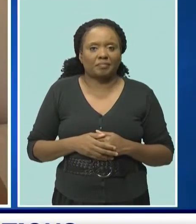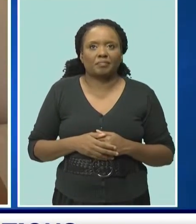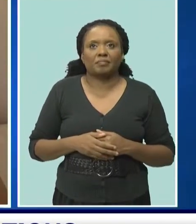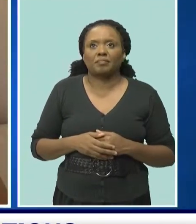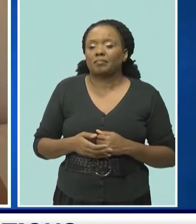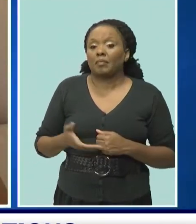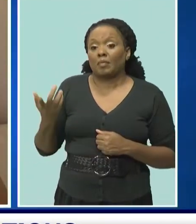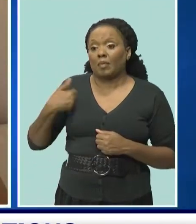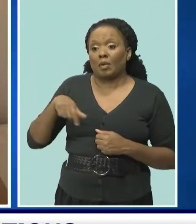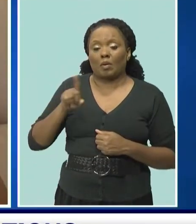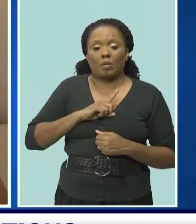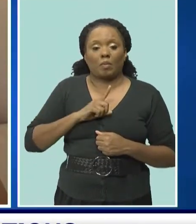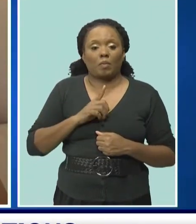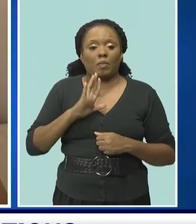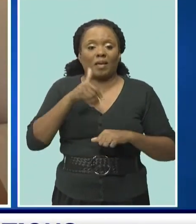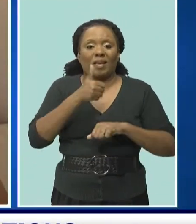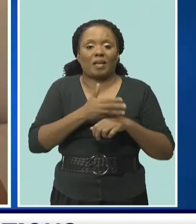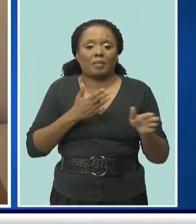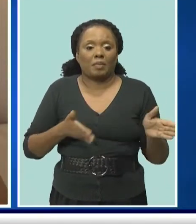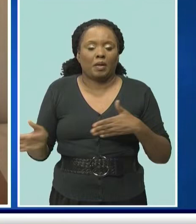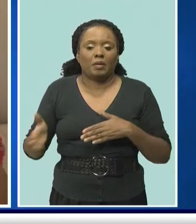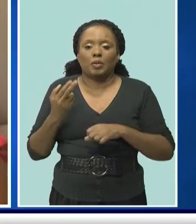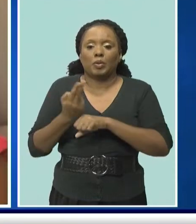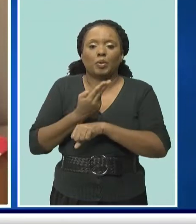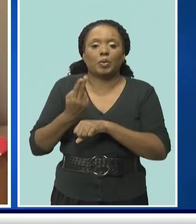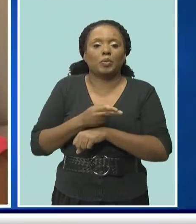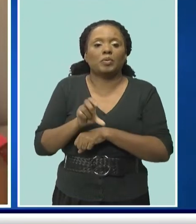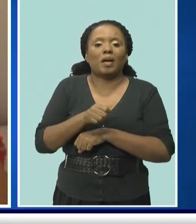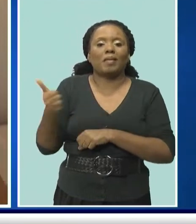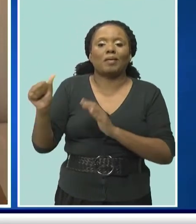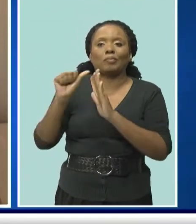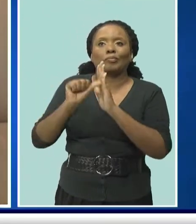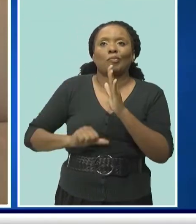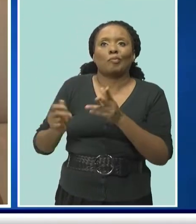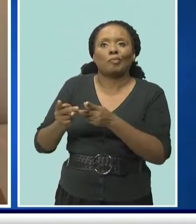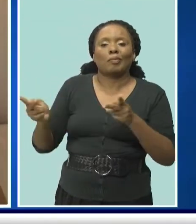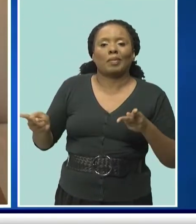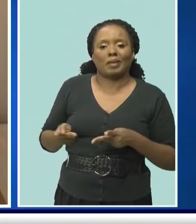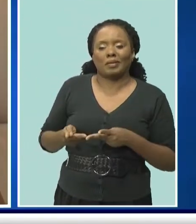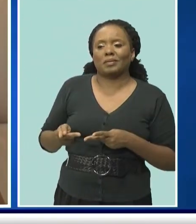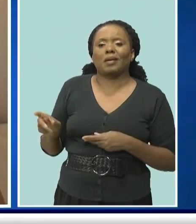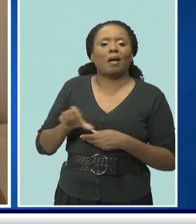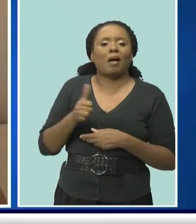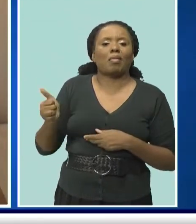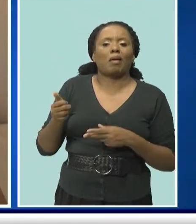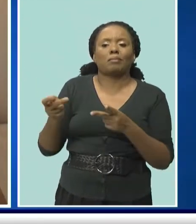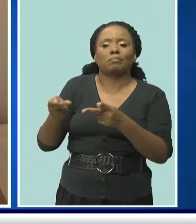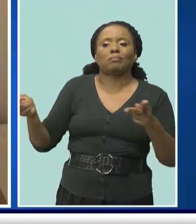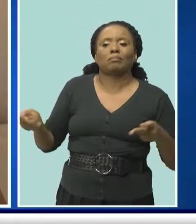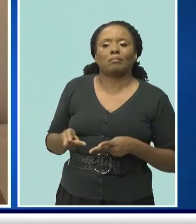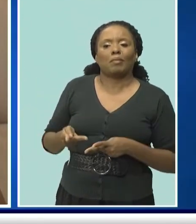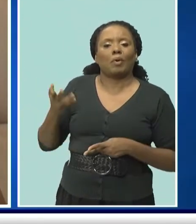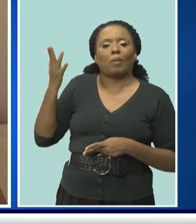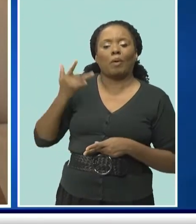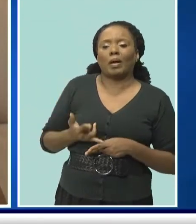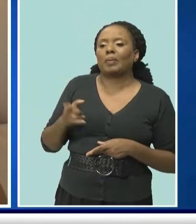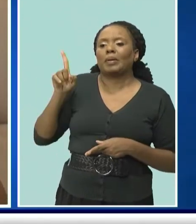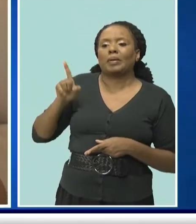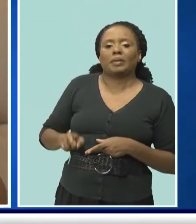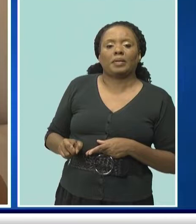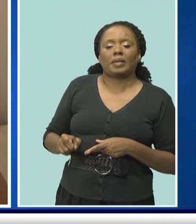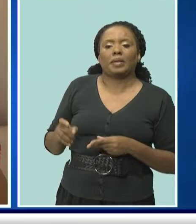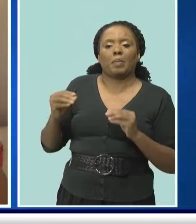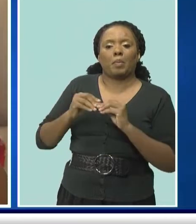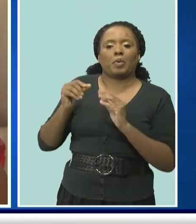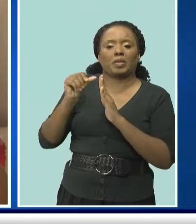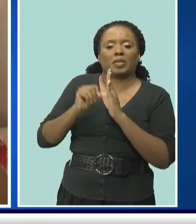a plan basically to use other theaters along with a small one that they have, other theaters to get the backlog addressed. So the